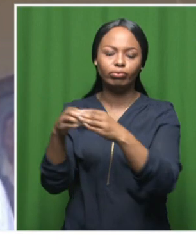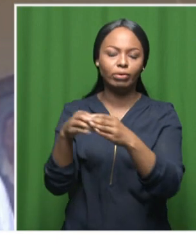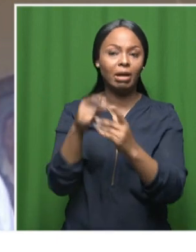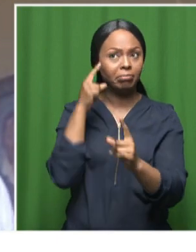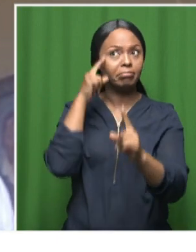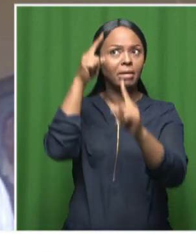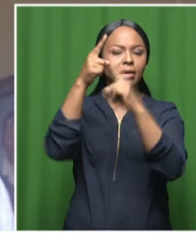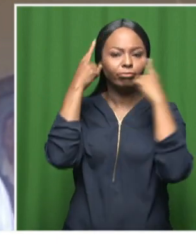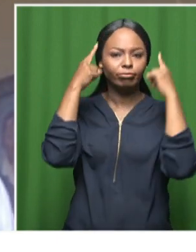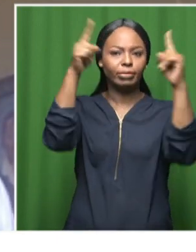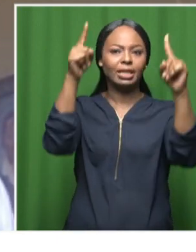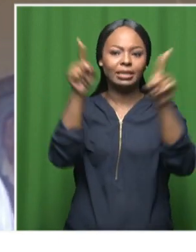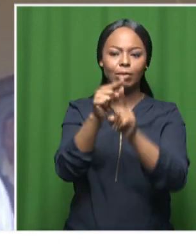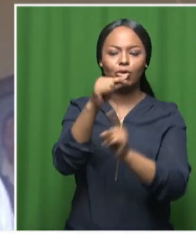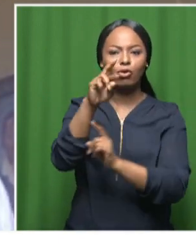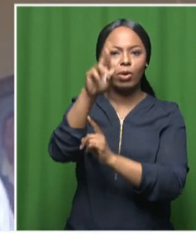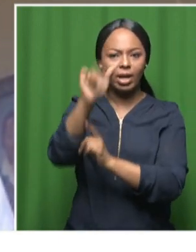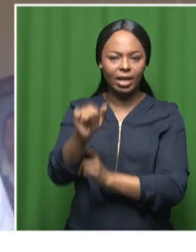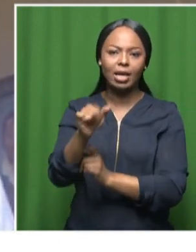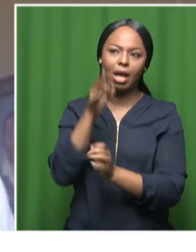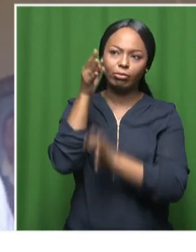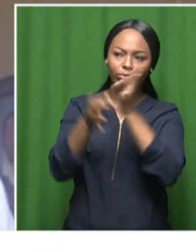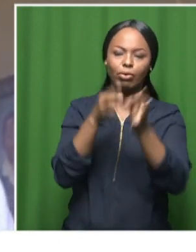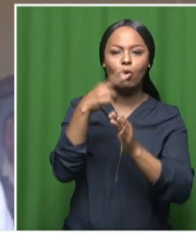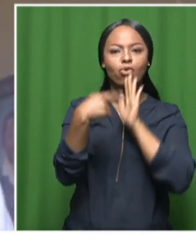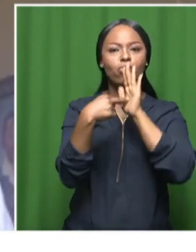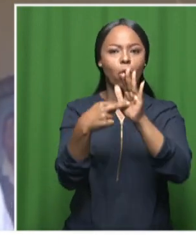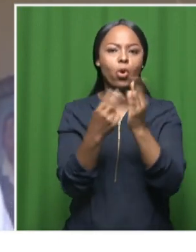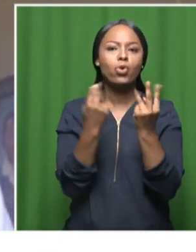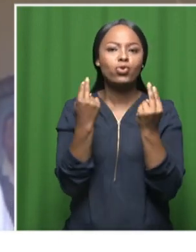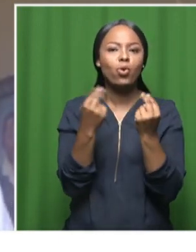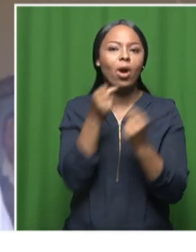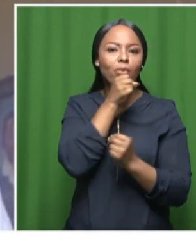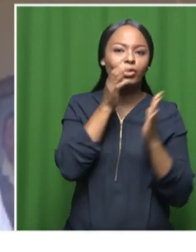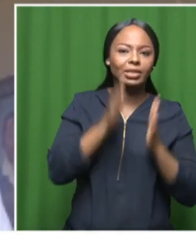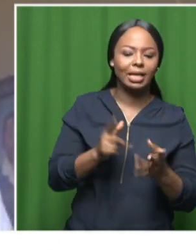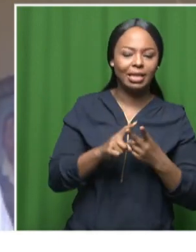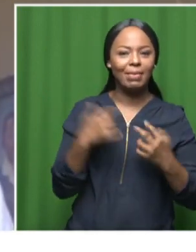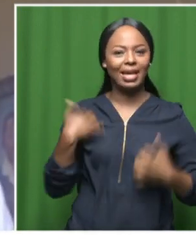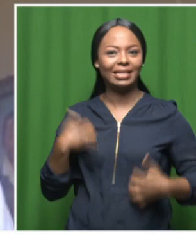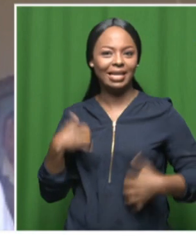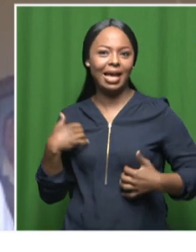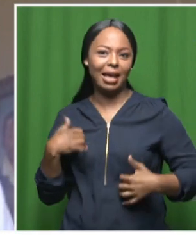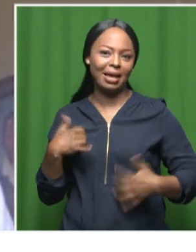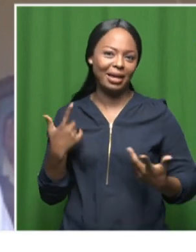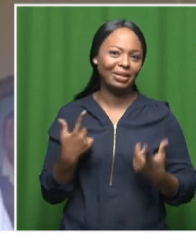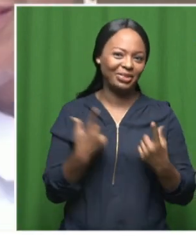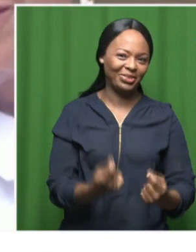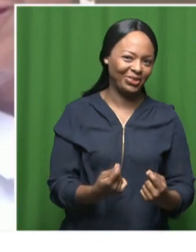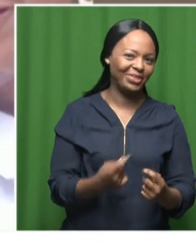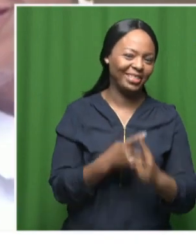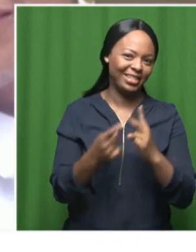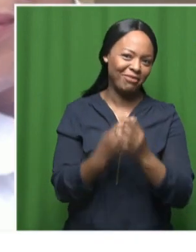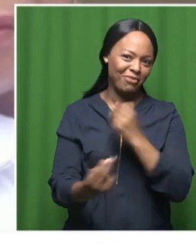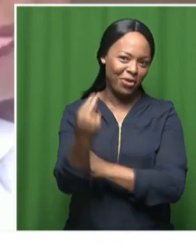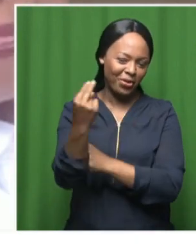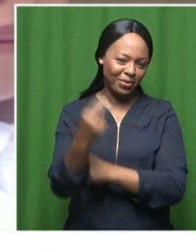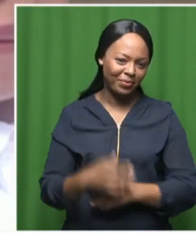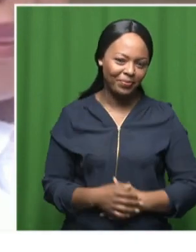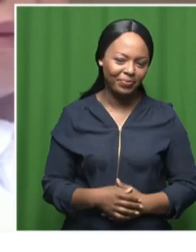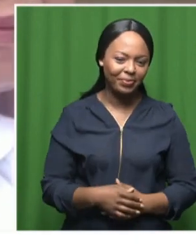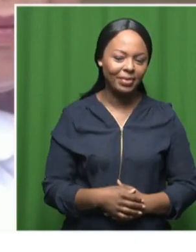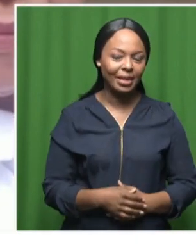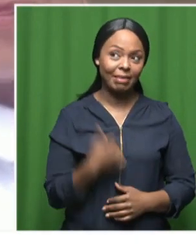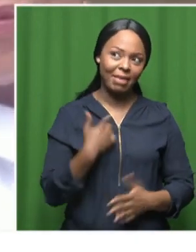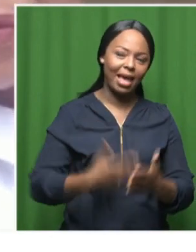Bosman has also done in defining her new role as a musician and as a guitar player as well. And what is Maybe I can